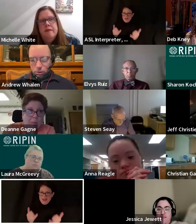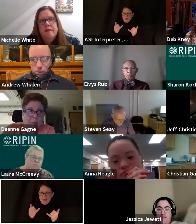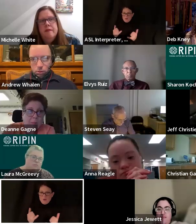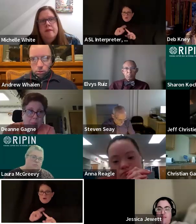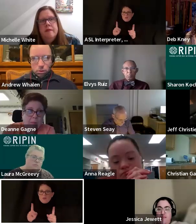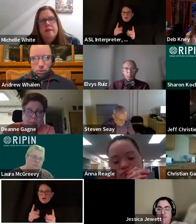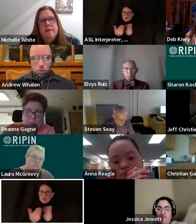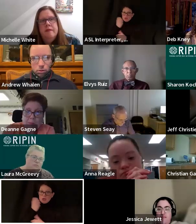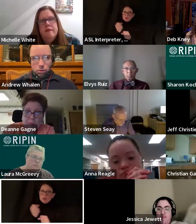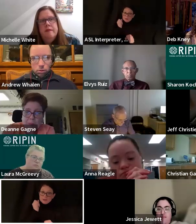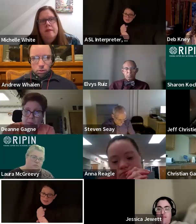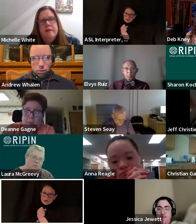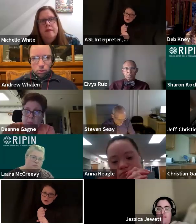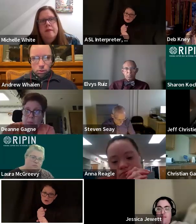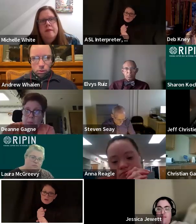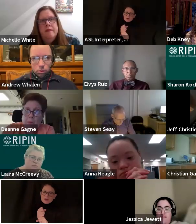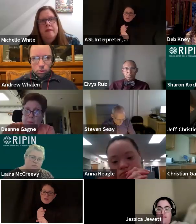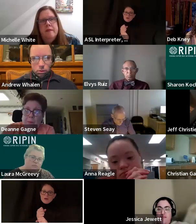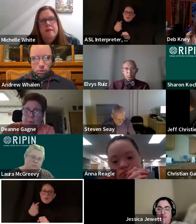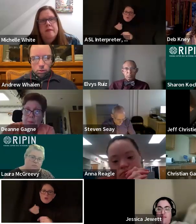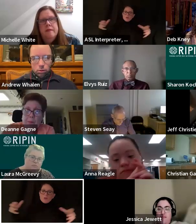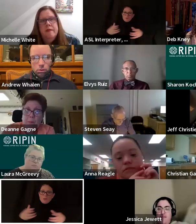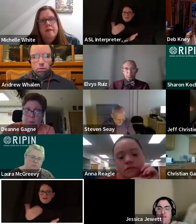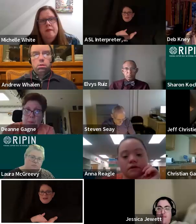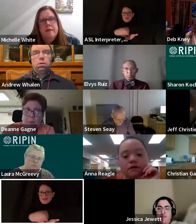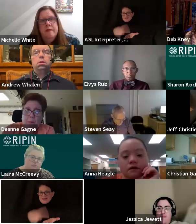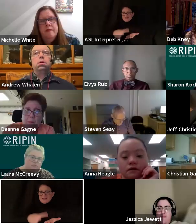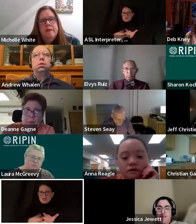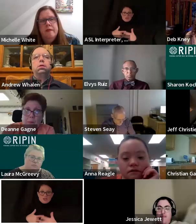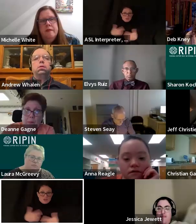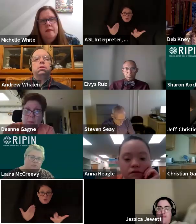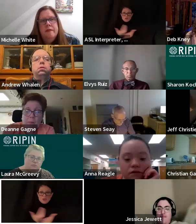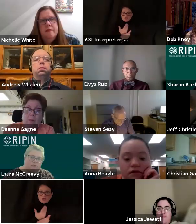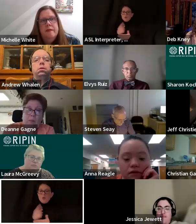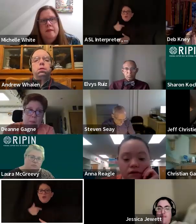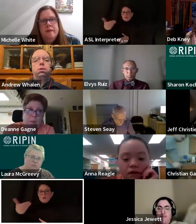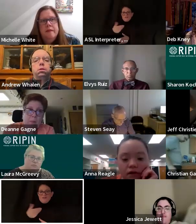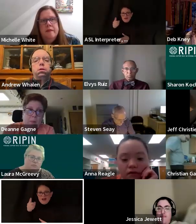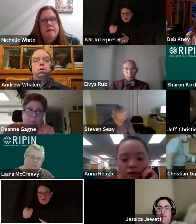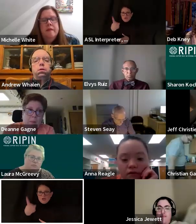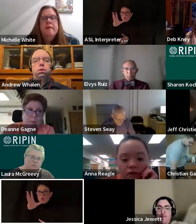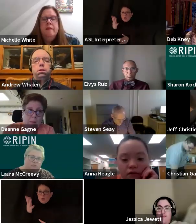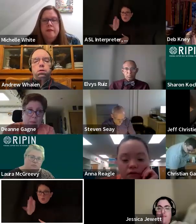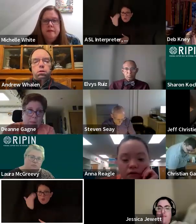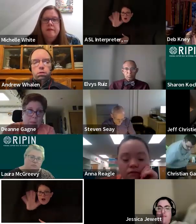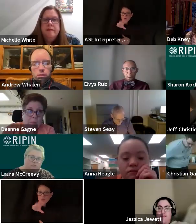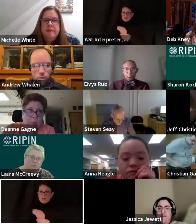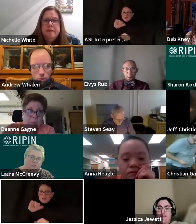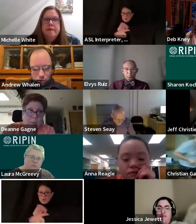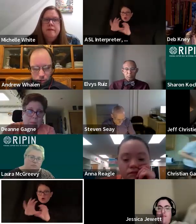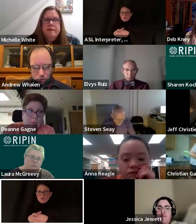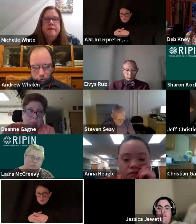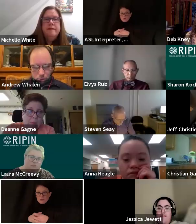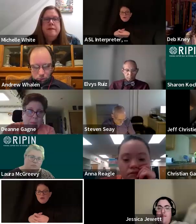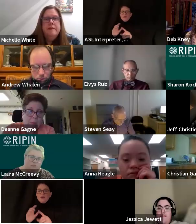year, we will end up meeting again. So you'll get a meeting invite because you are part of that work group. But it